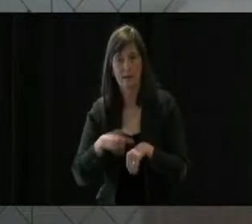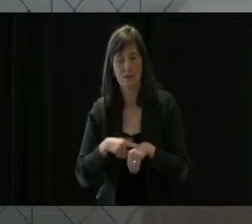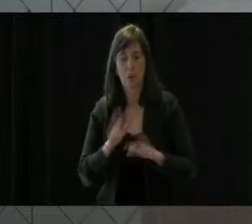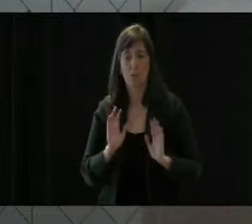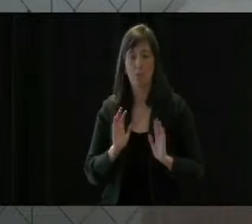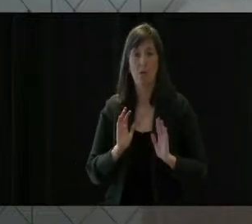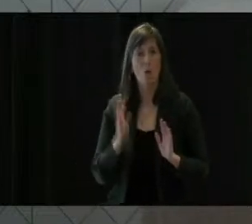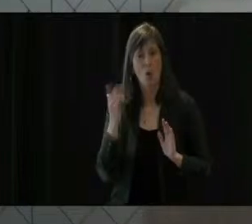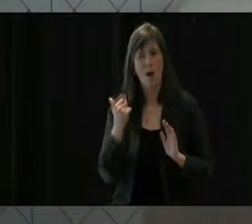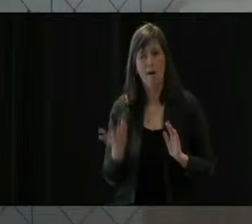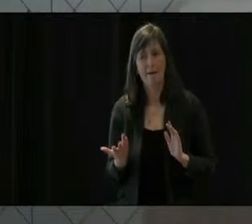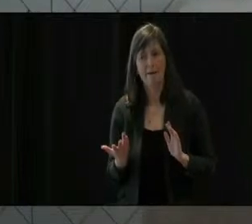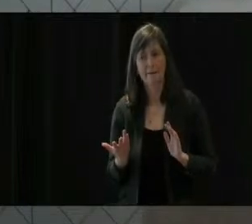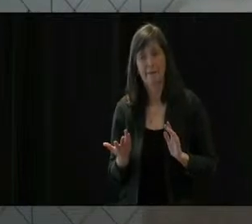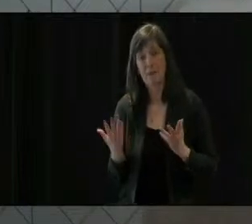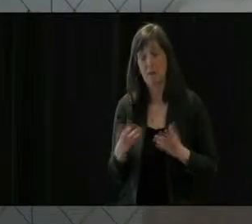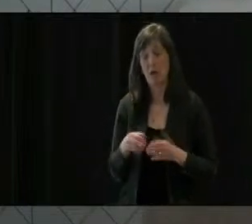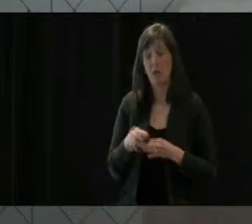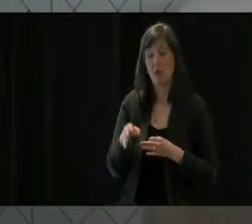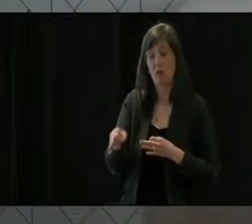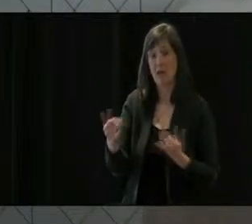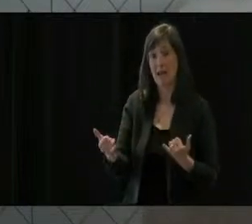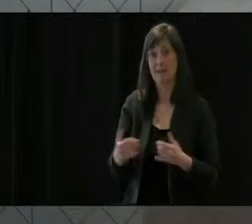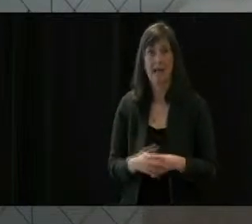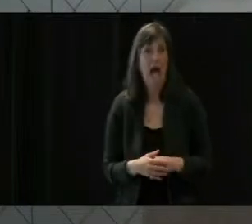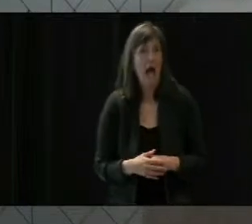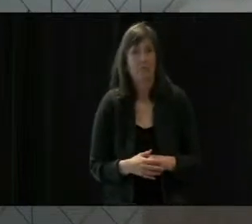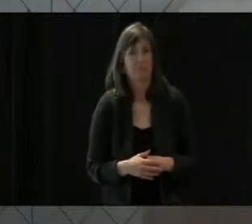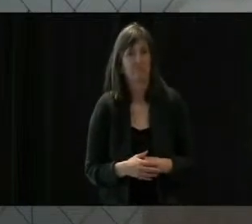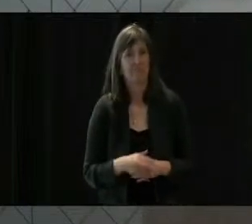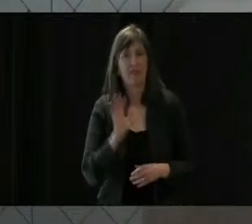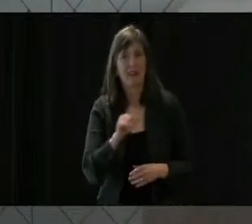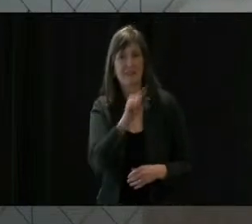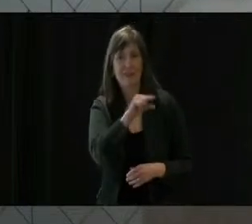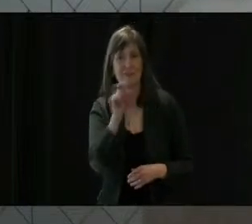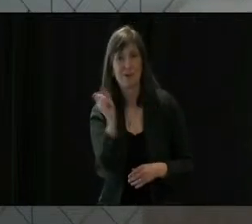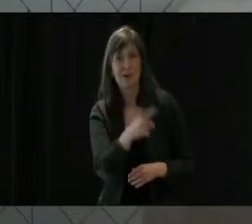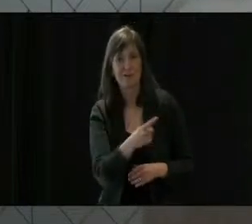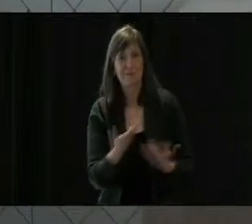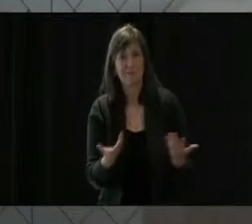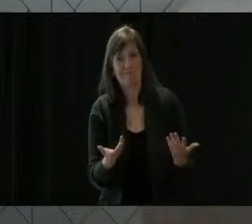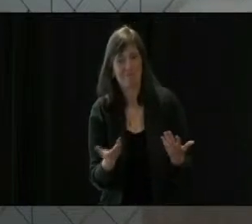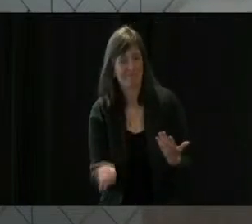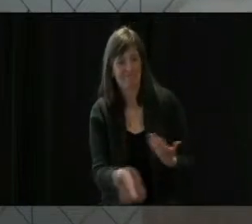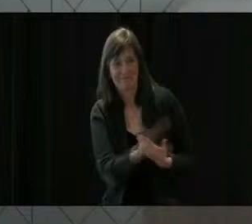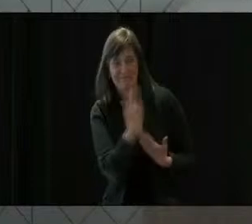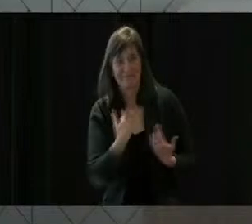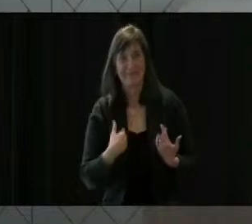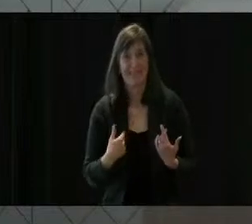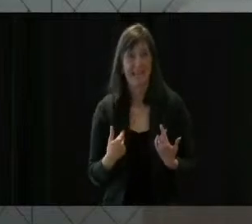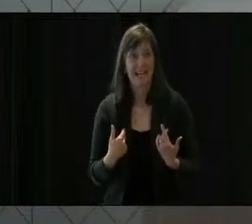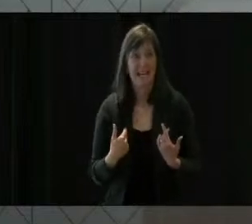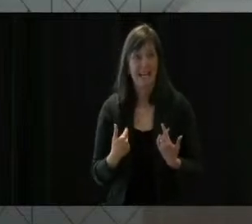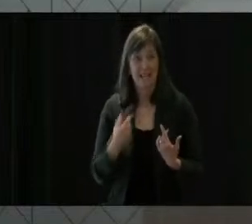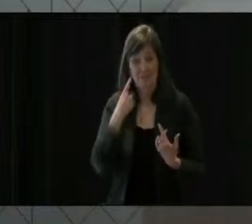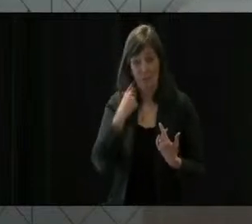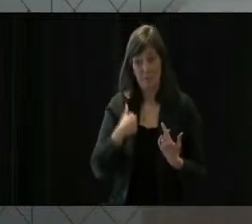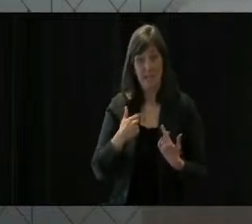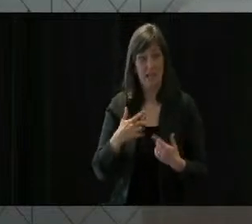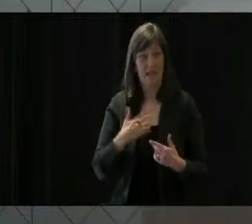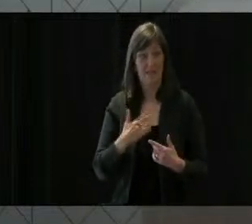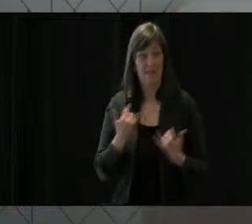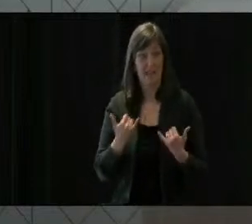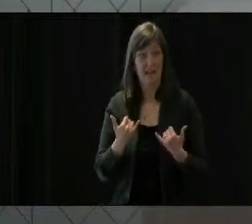I don't know. You have to ask the people in government. The one thing I would say is that it's worse than it was